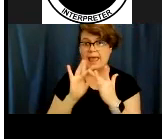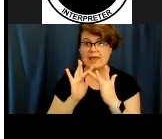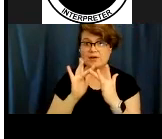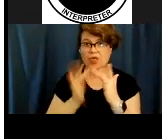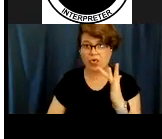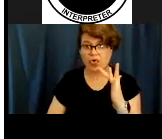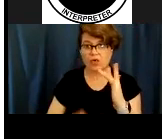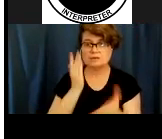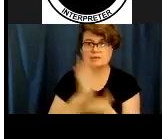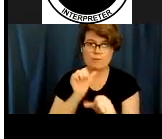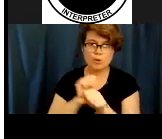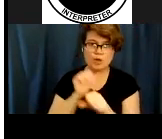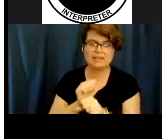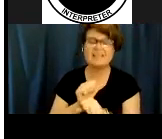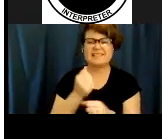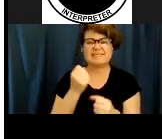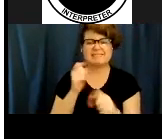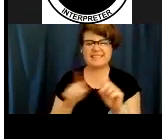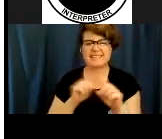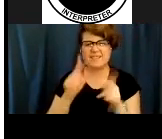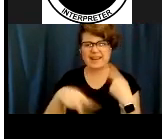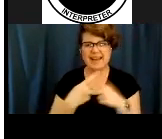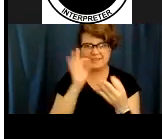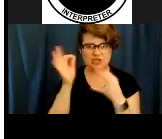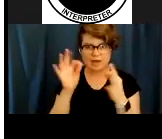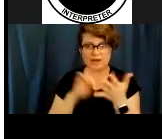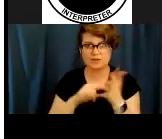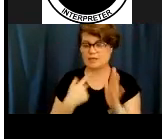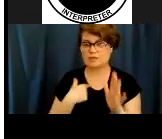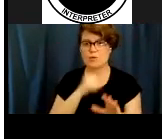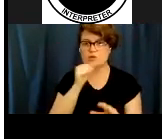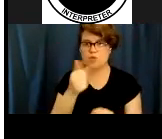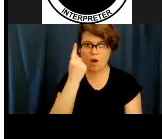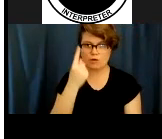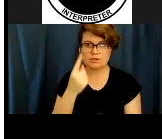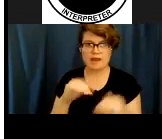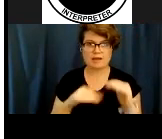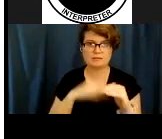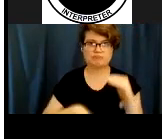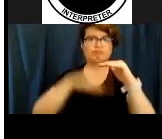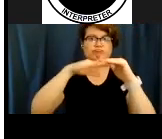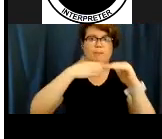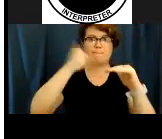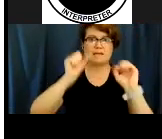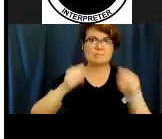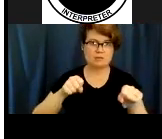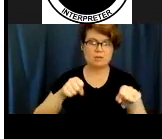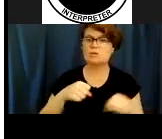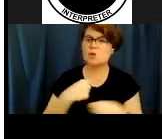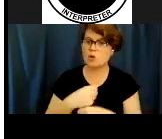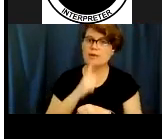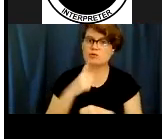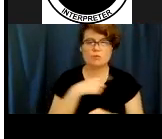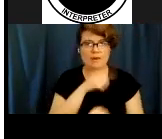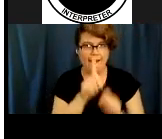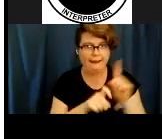those distractions, perhaps hindering us from understanding. And so being mindful of asking those clarifying